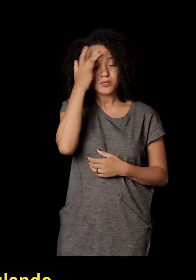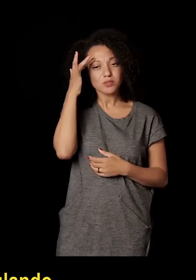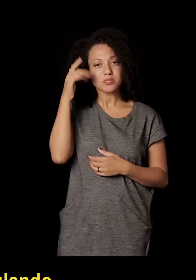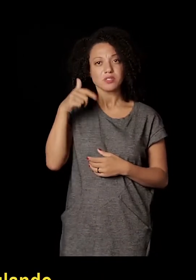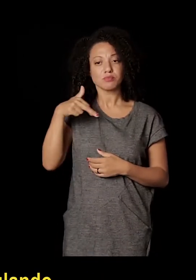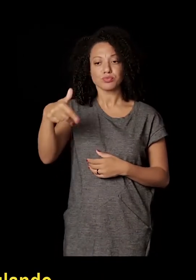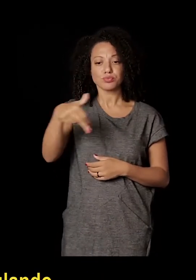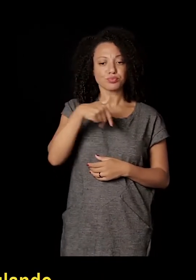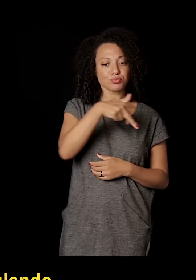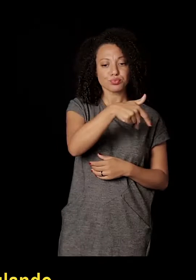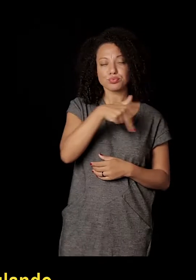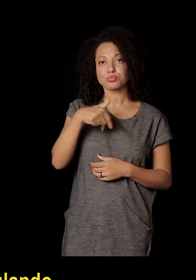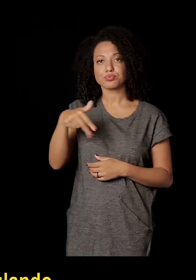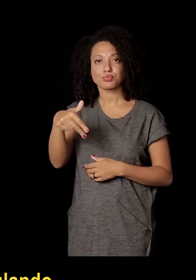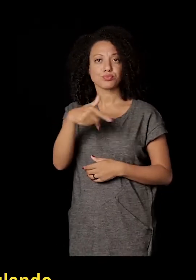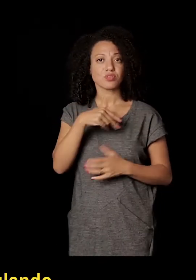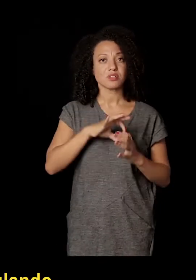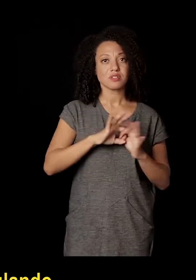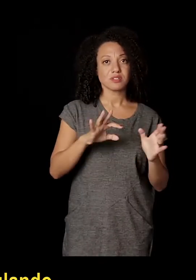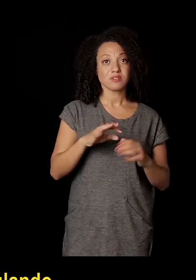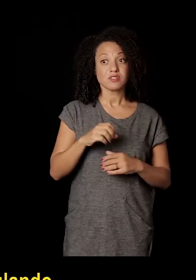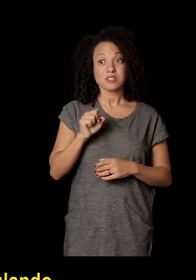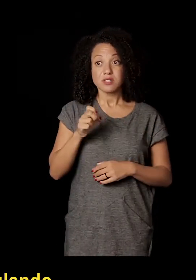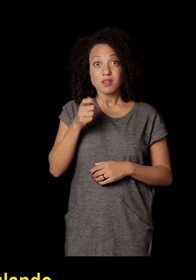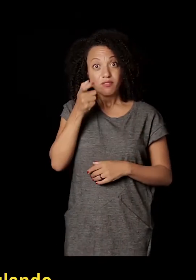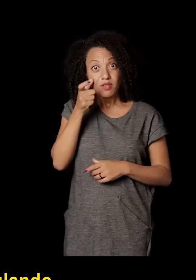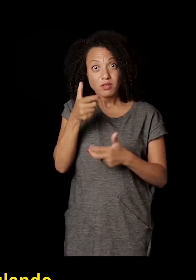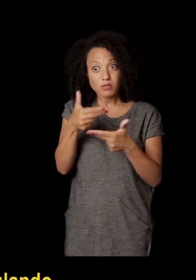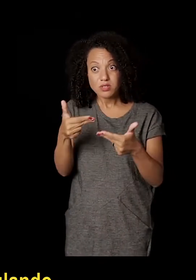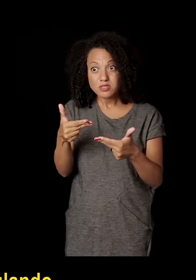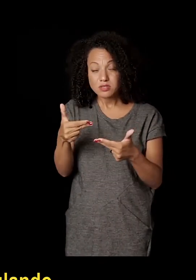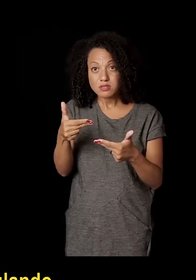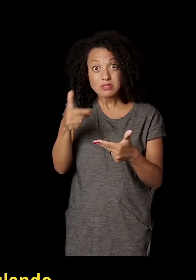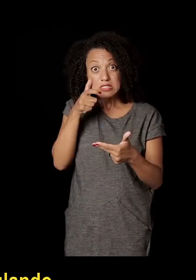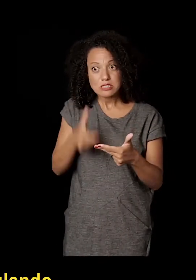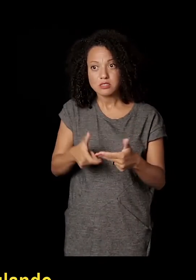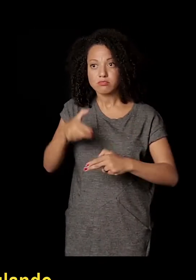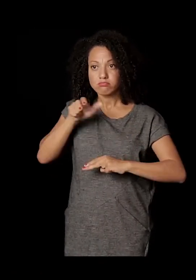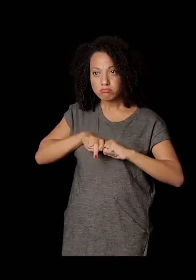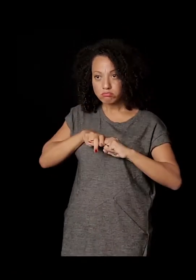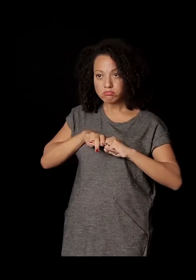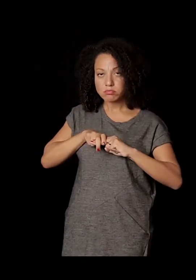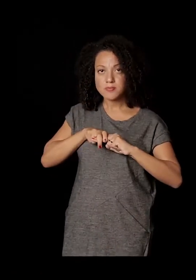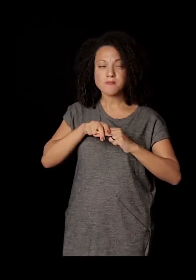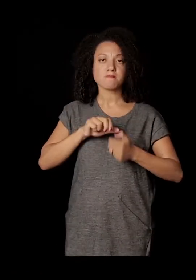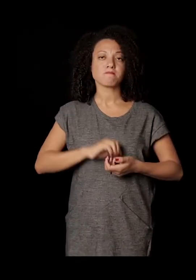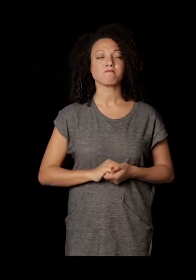are sort of walking around and sit down whenever they think they see something interesting.